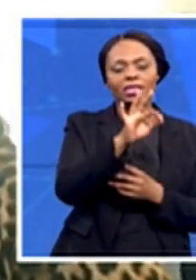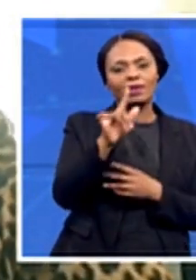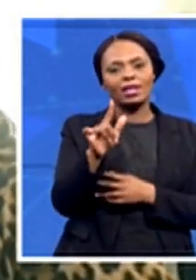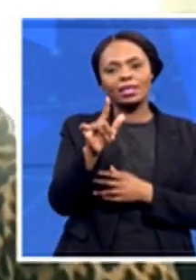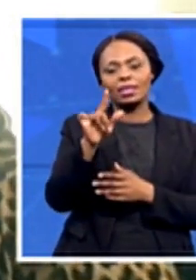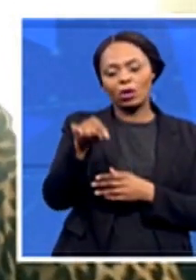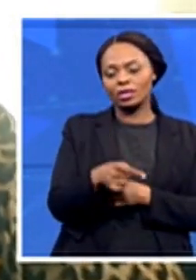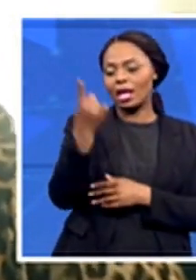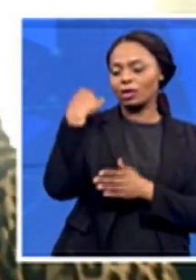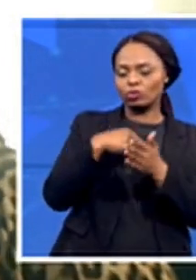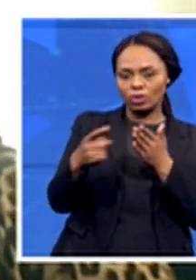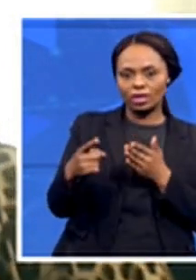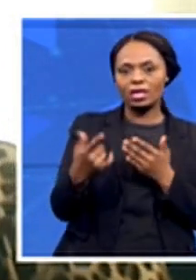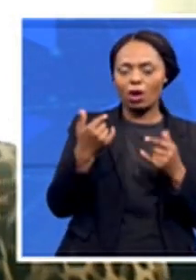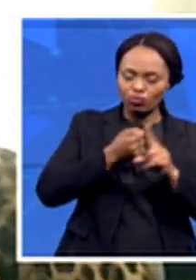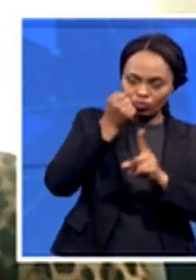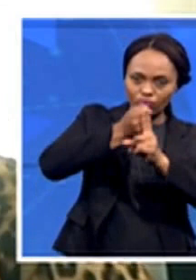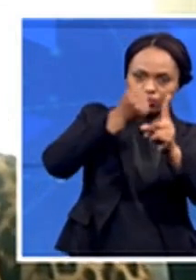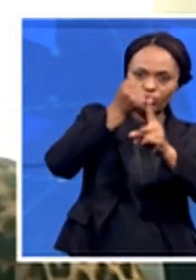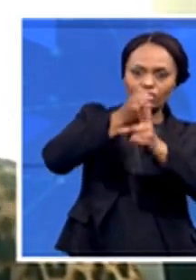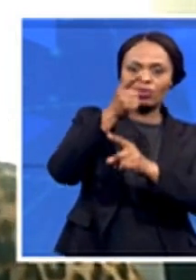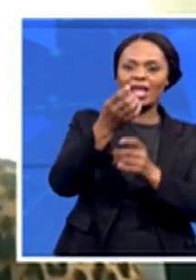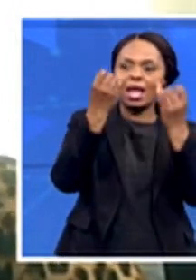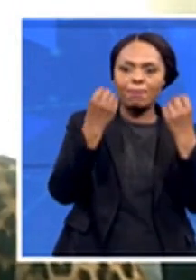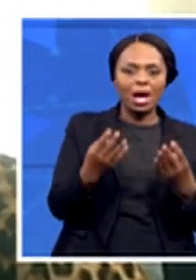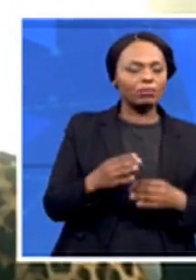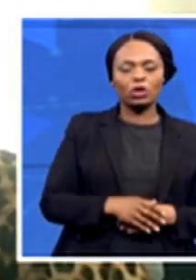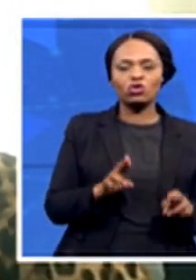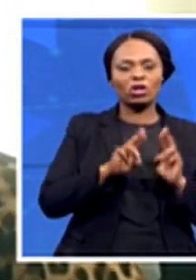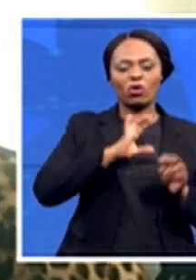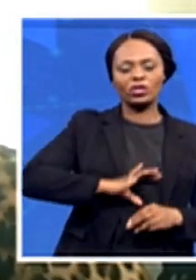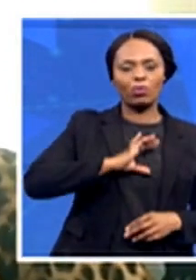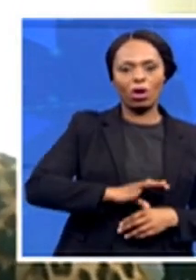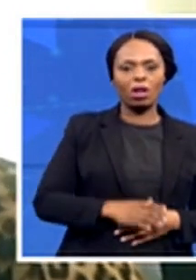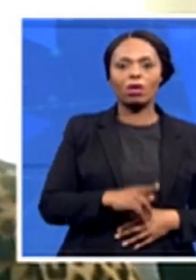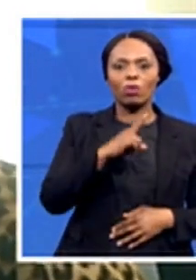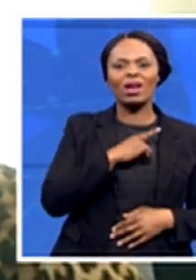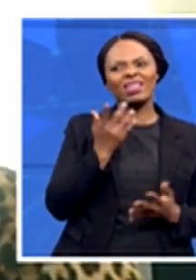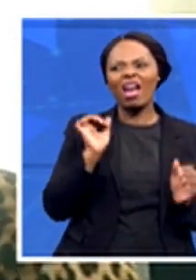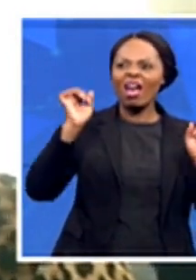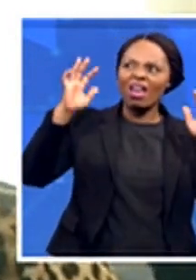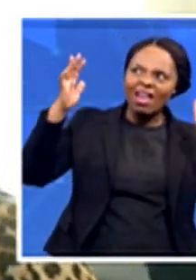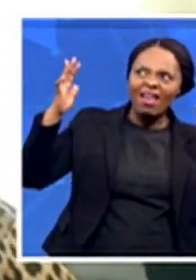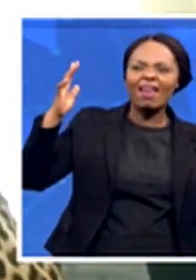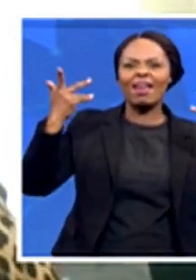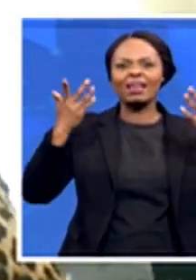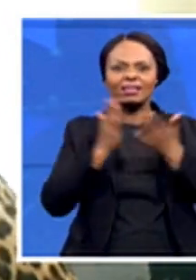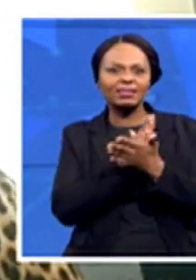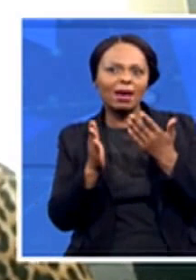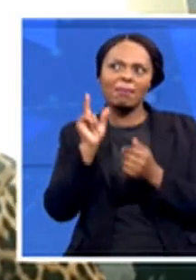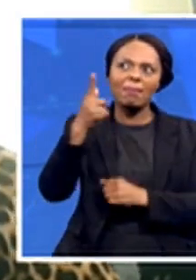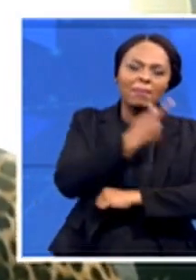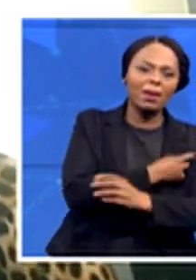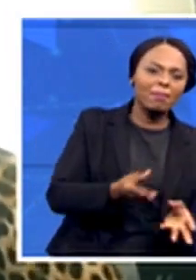not comfortable with the numbers, even though we've been complimented and commended for the work that we are doing at the national level, that we are leading